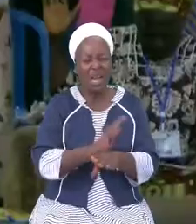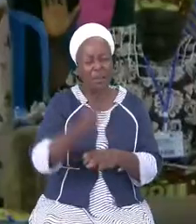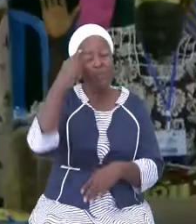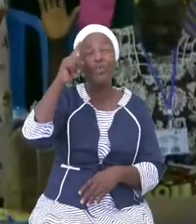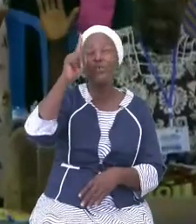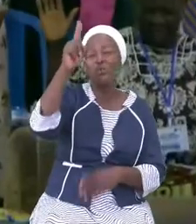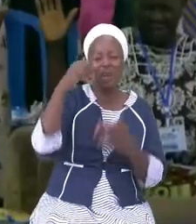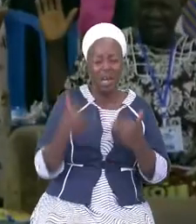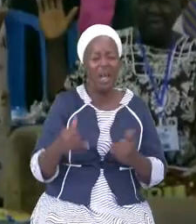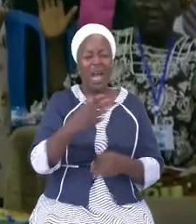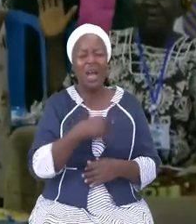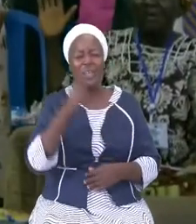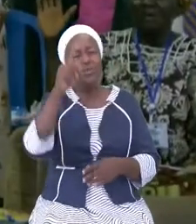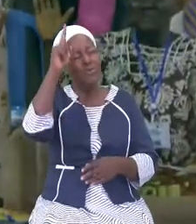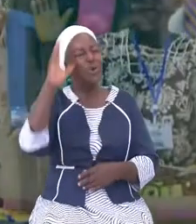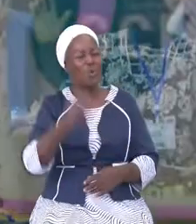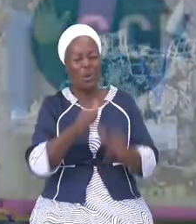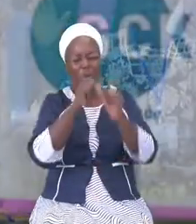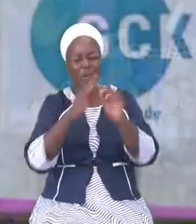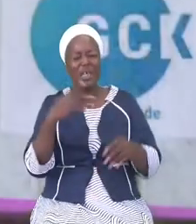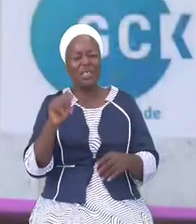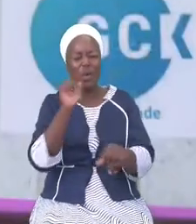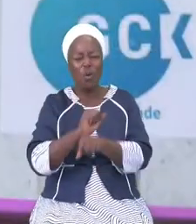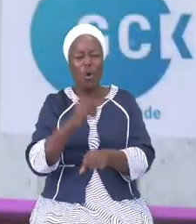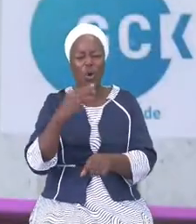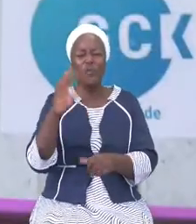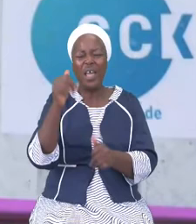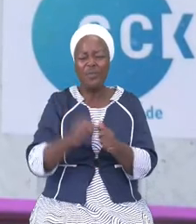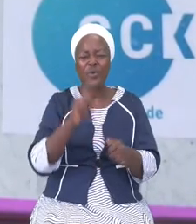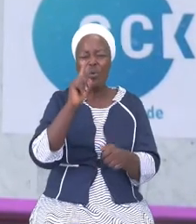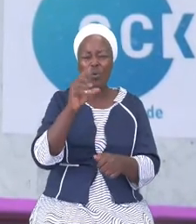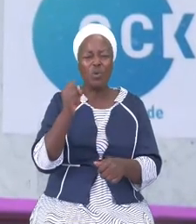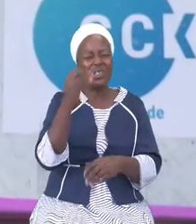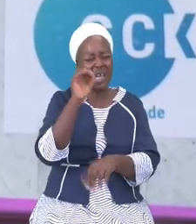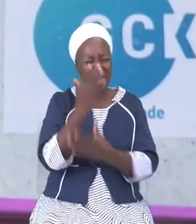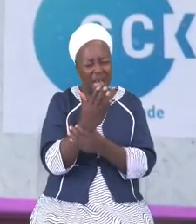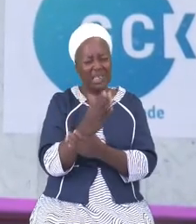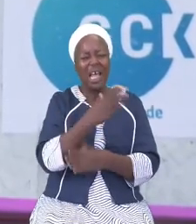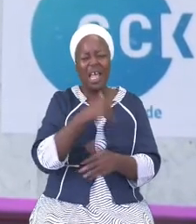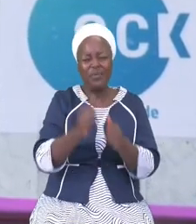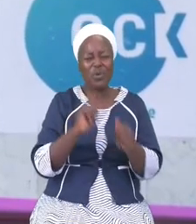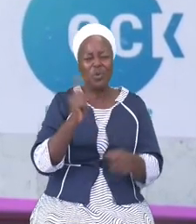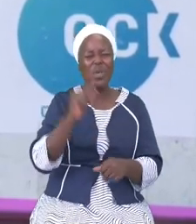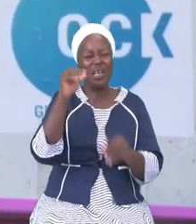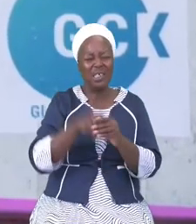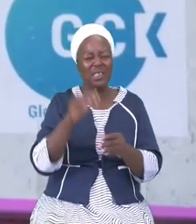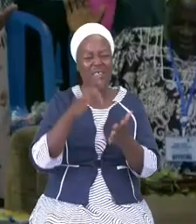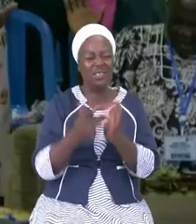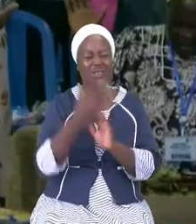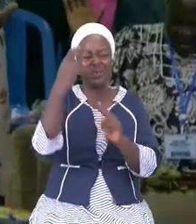And you bless the work of everyone's hand everywhere in Jesus'